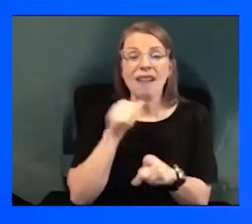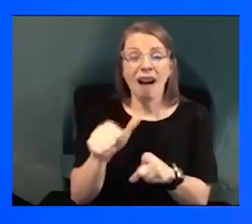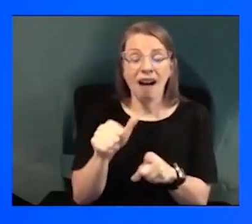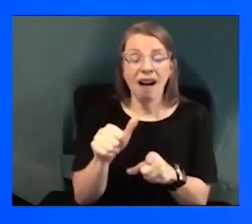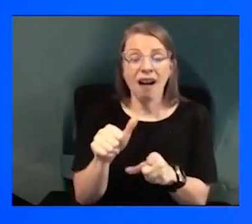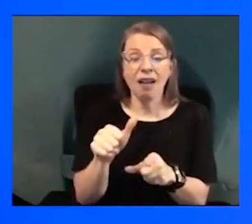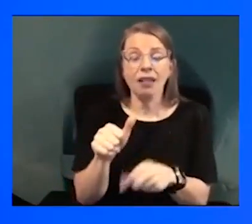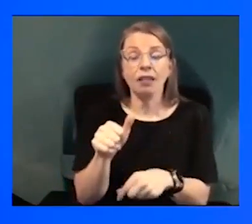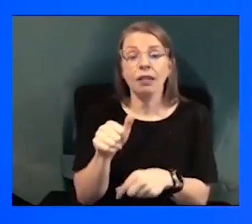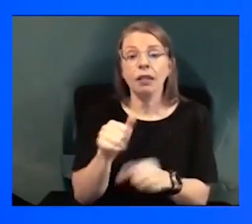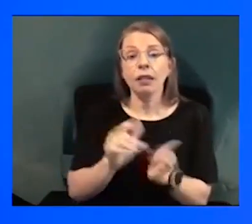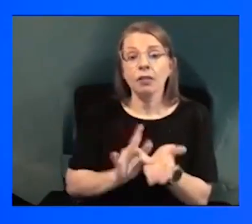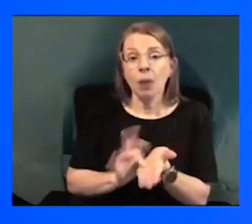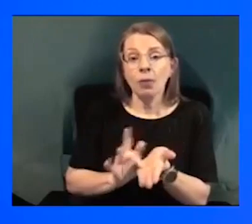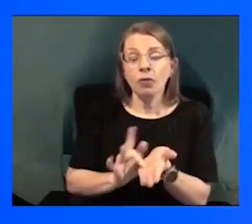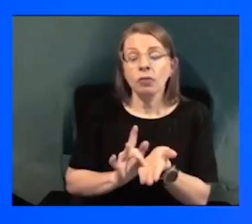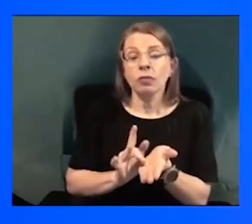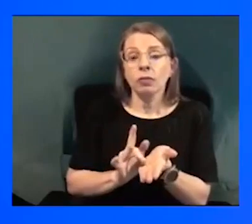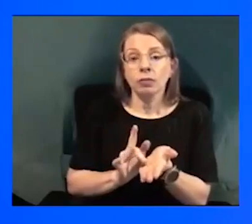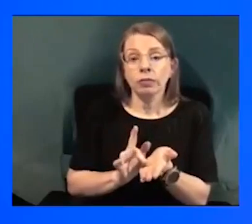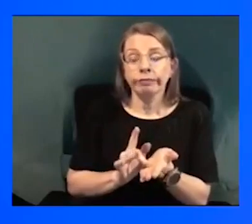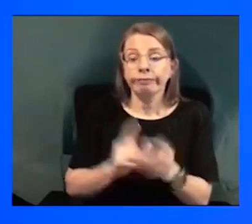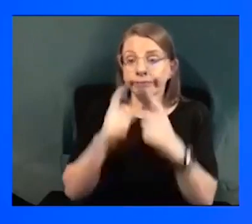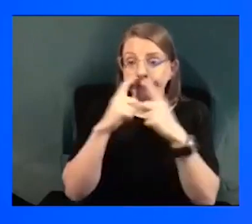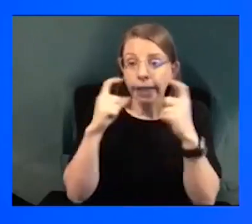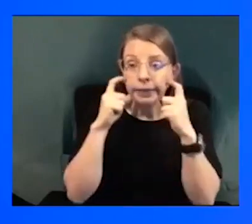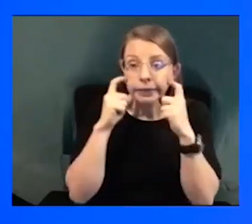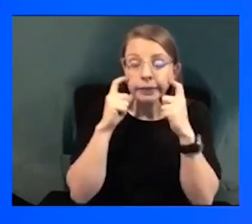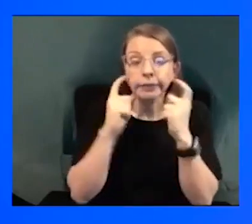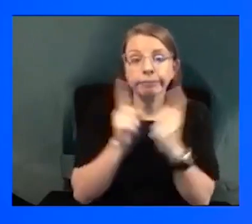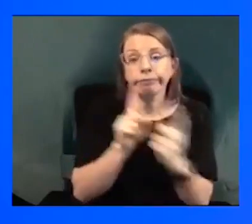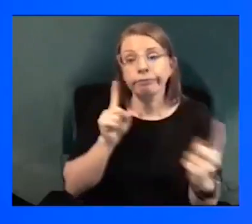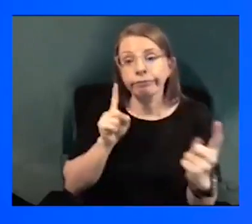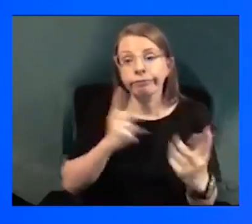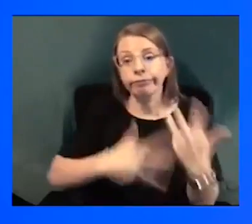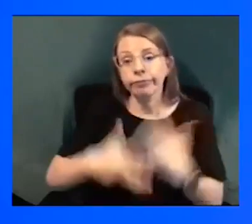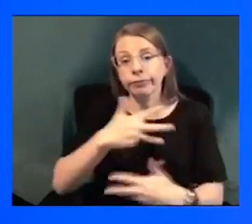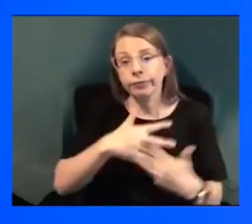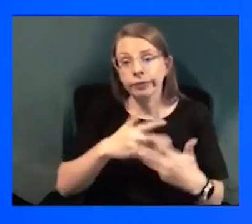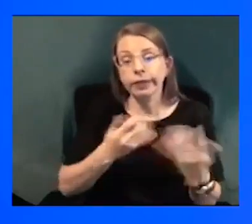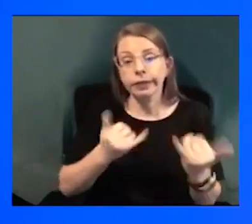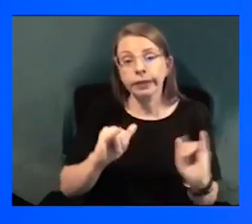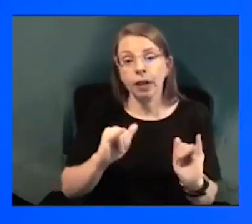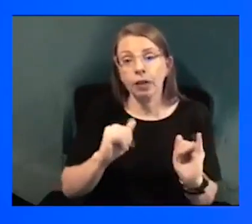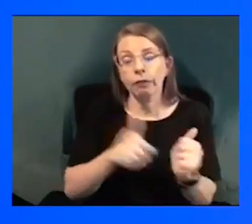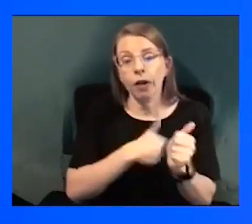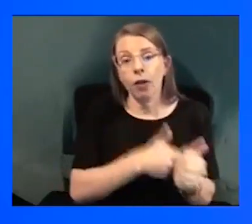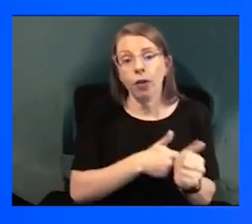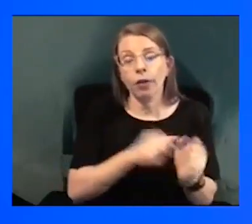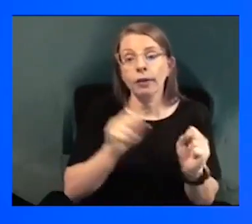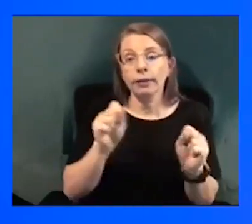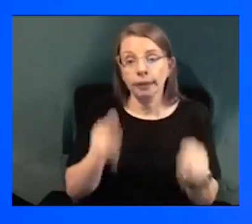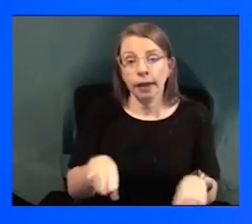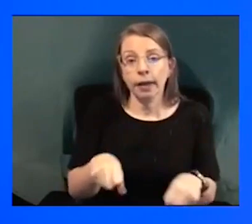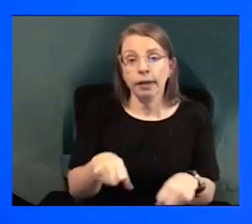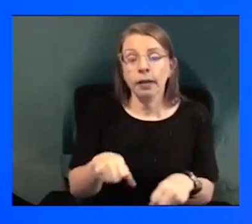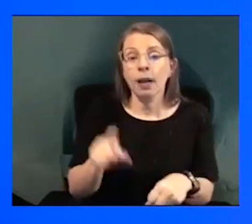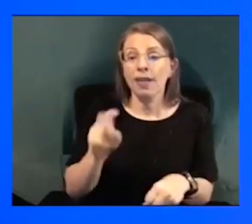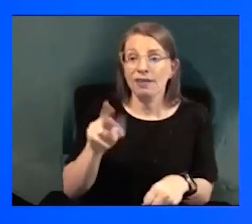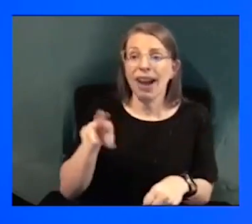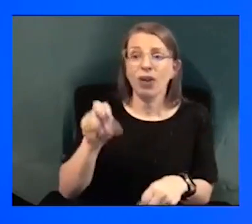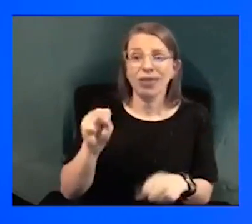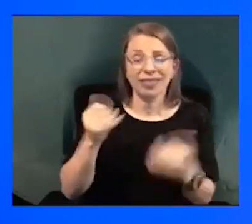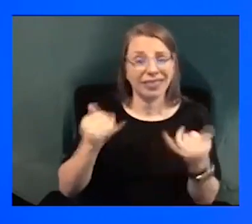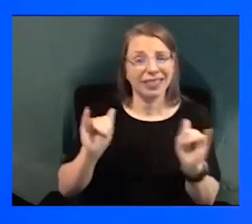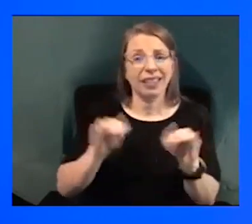interventions like masking, like distancing. Even though those restrictions are lifted, the virus is still out there. You can still take